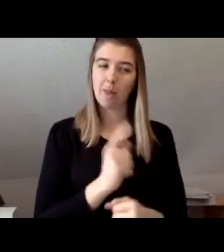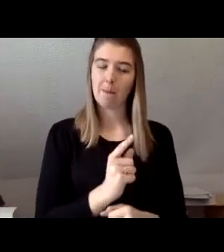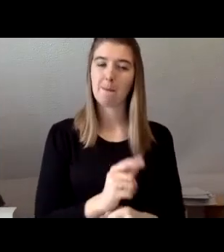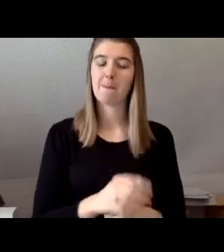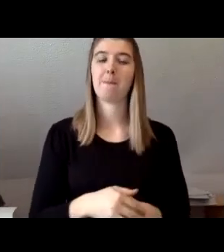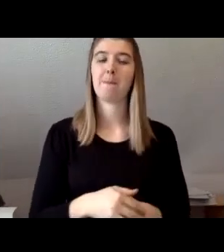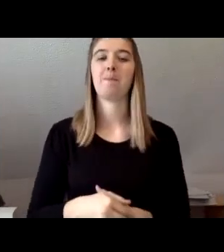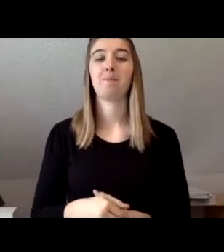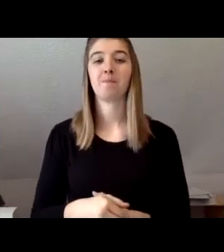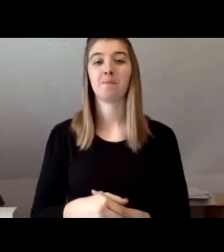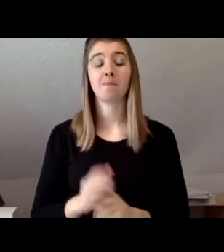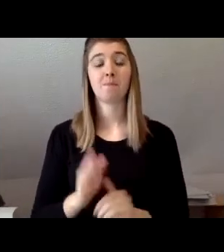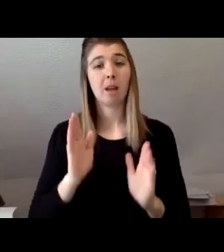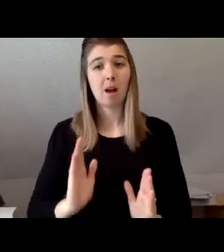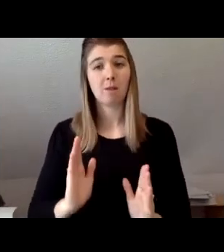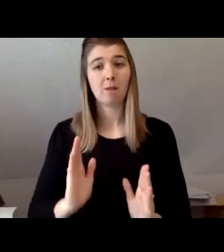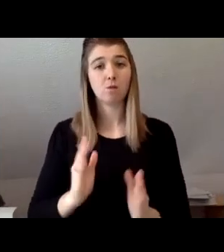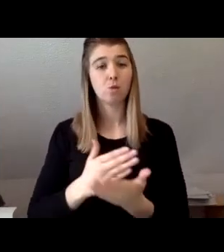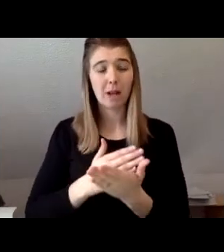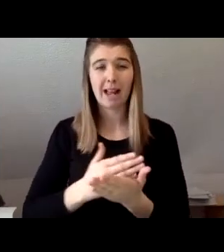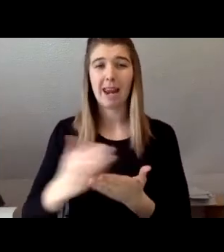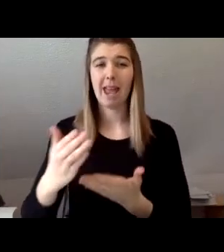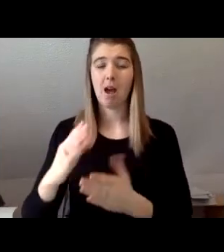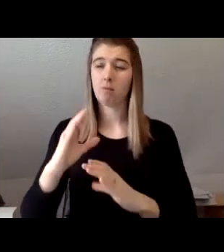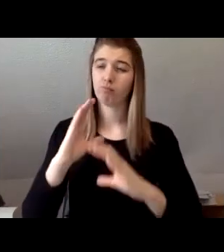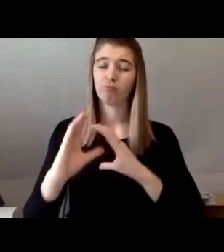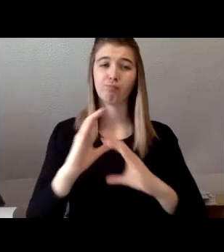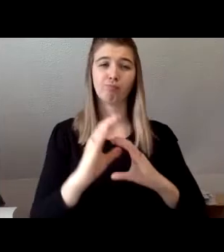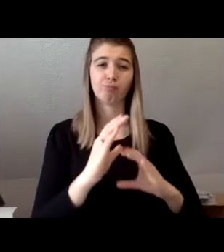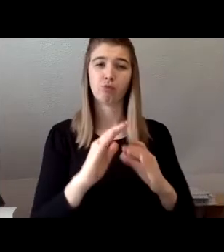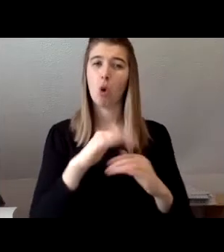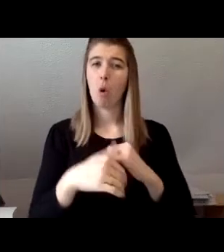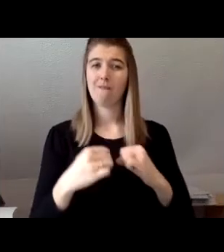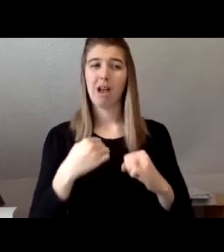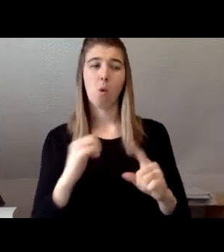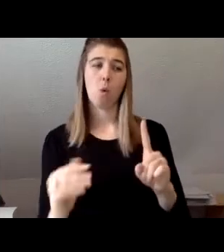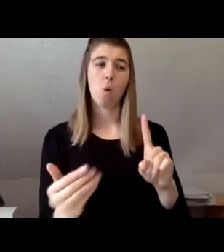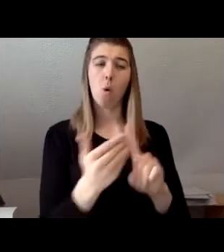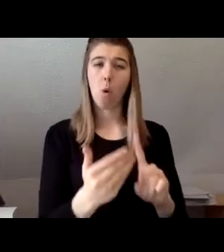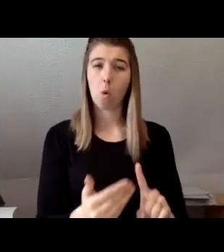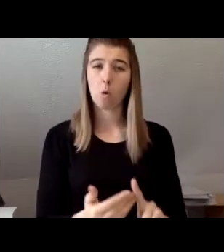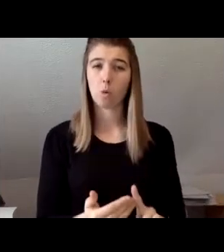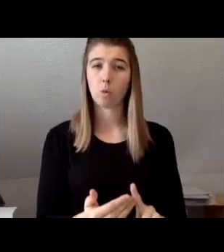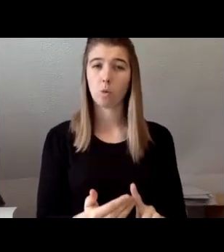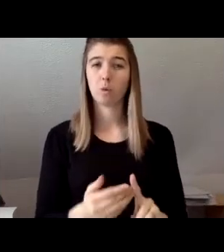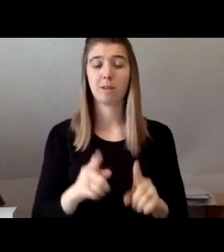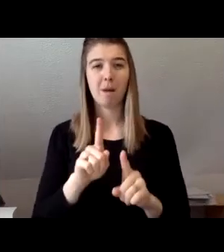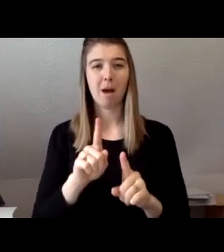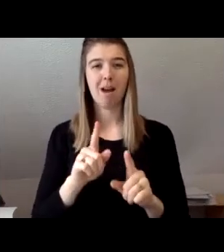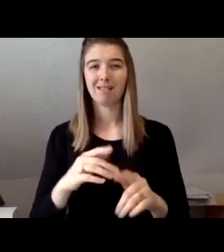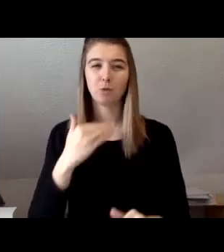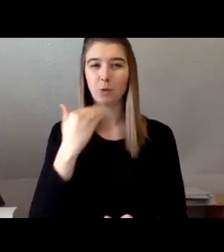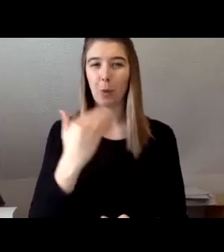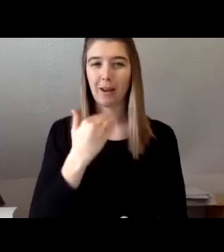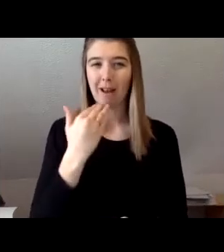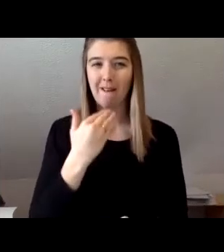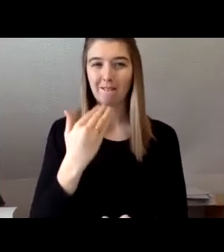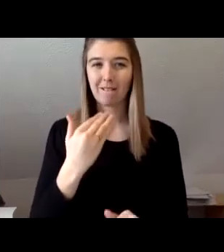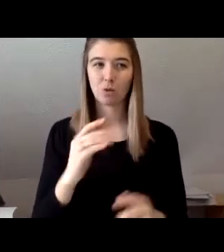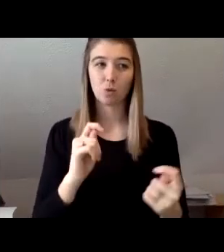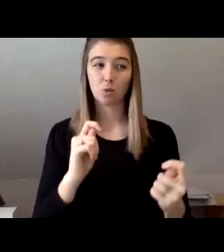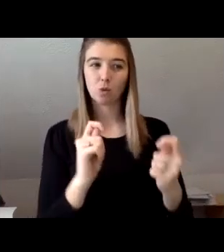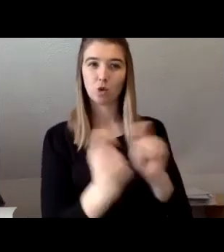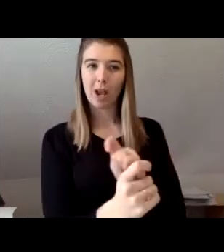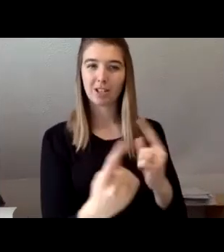messages is very important, but is certainly not sufficient to make change. But by having clear requirements in our